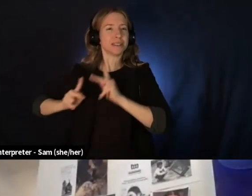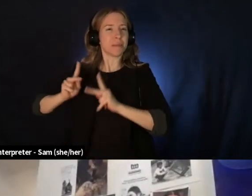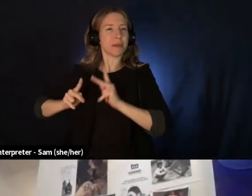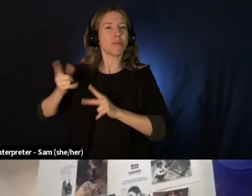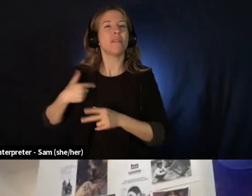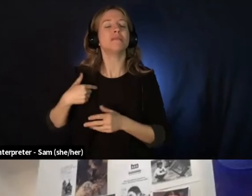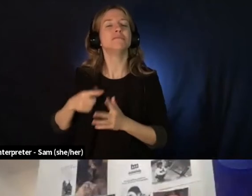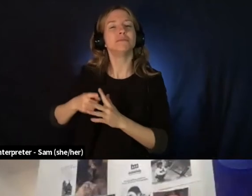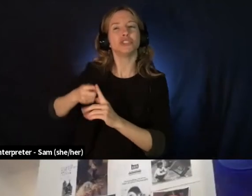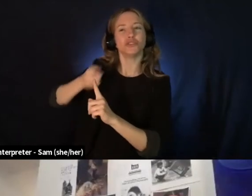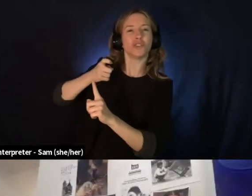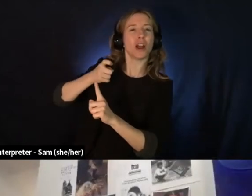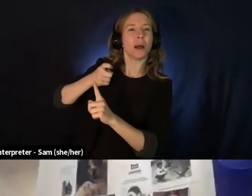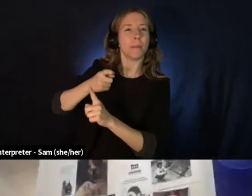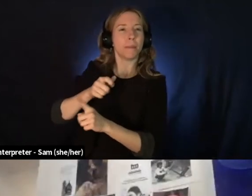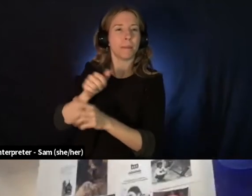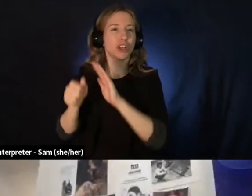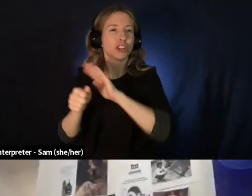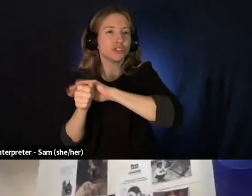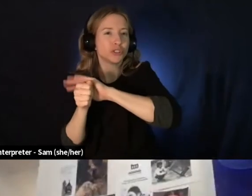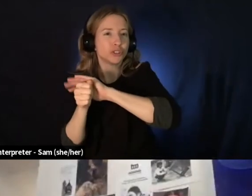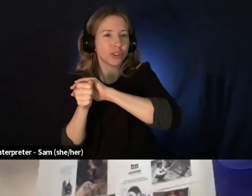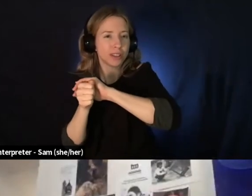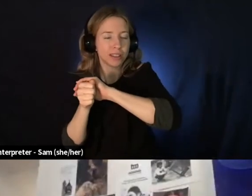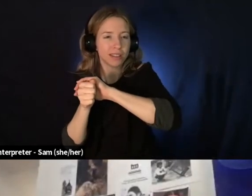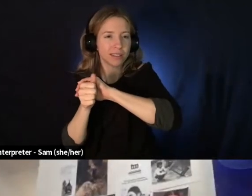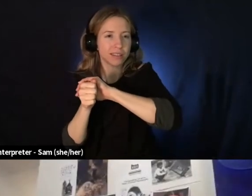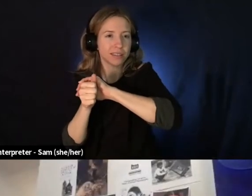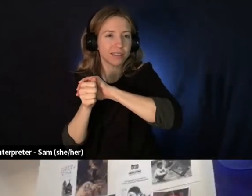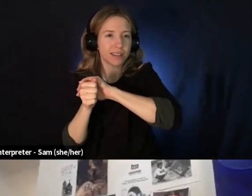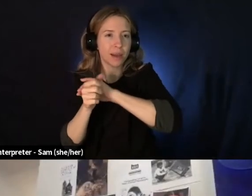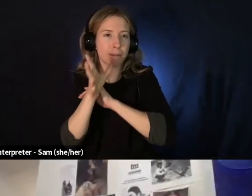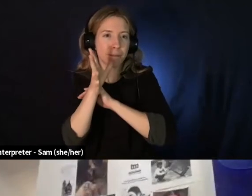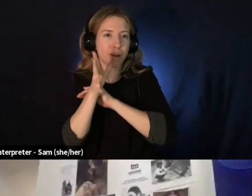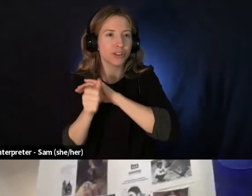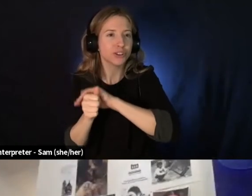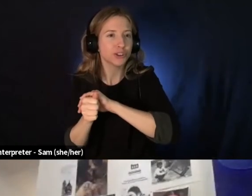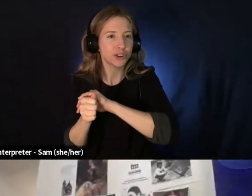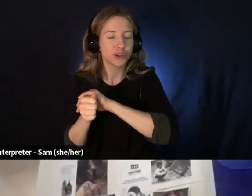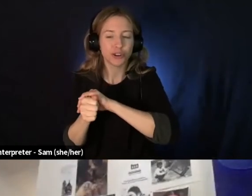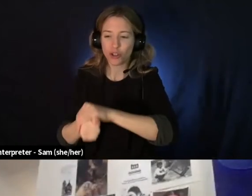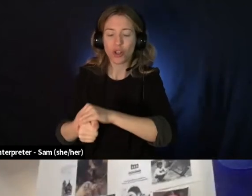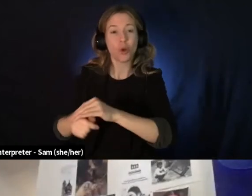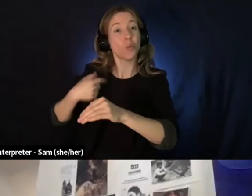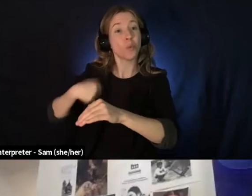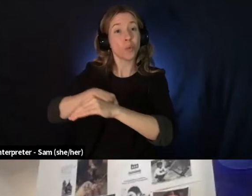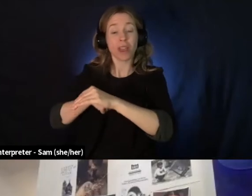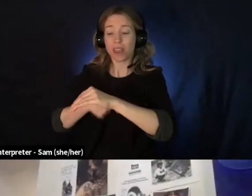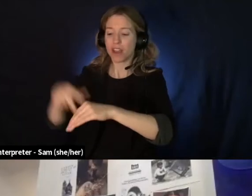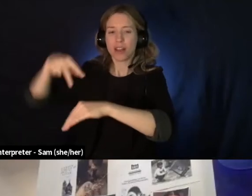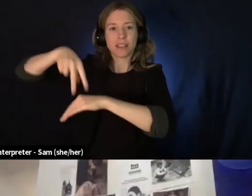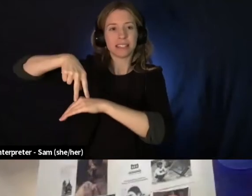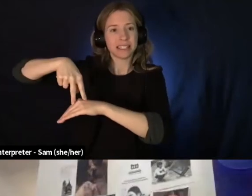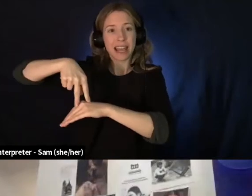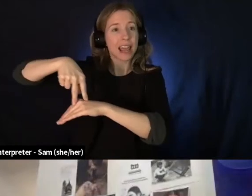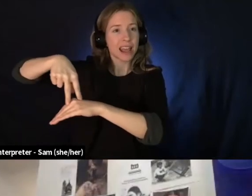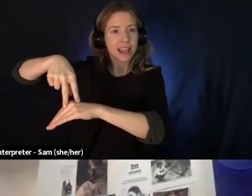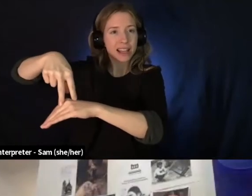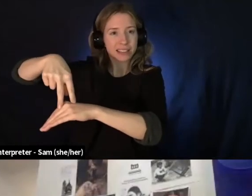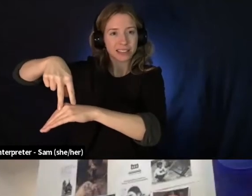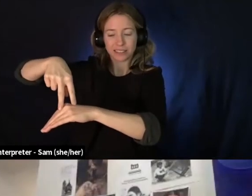is imperative that you understand, has been provided so that we could work together and